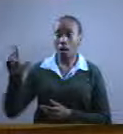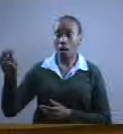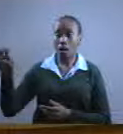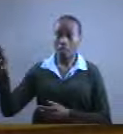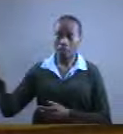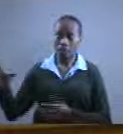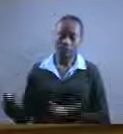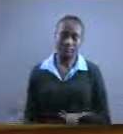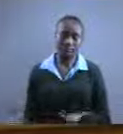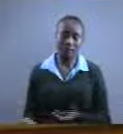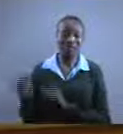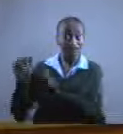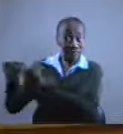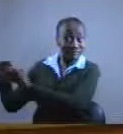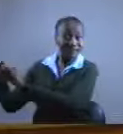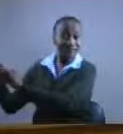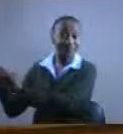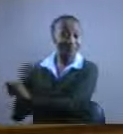NEDLAC,